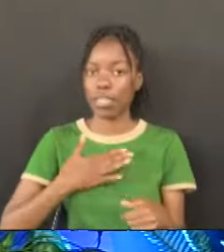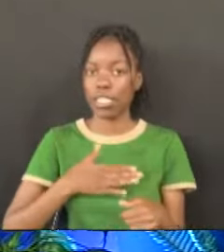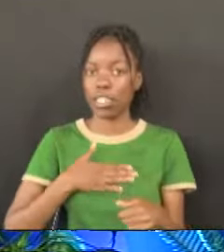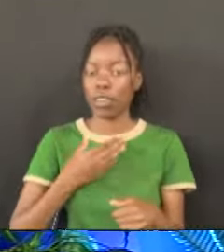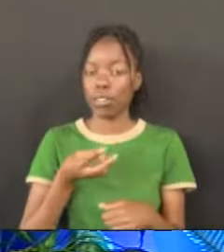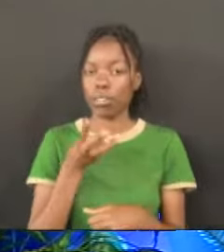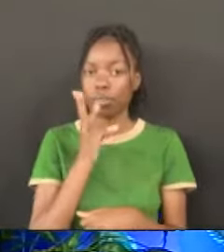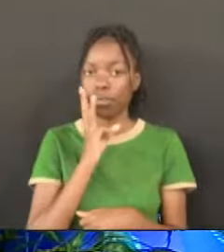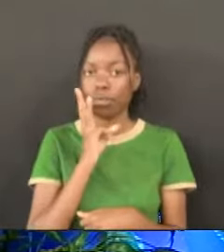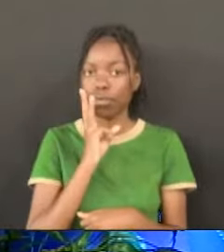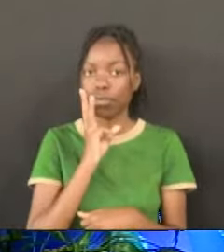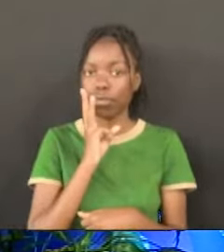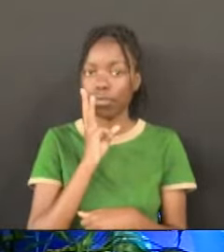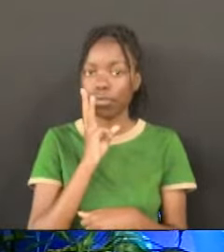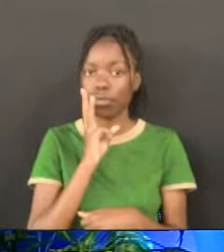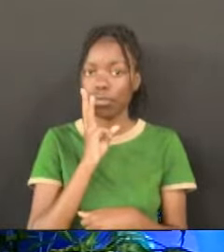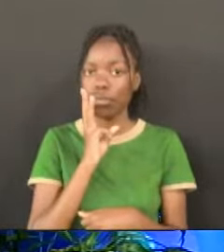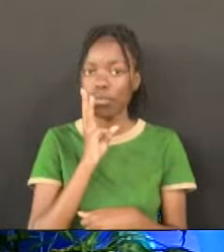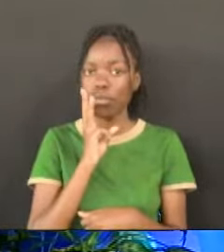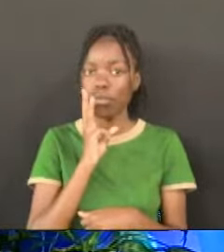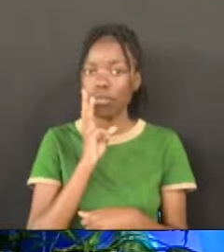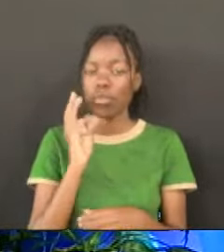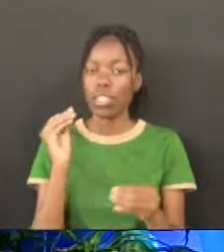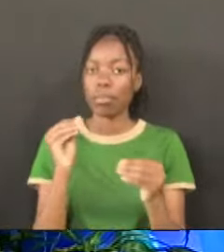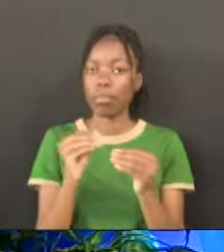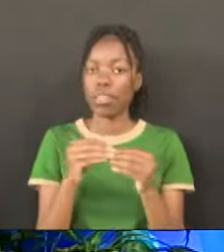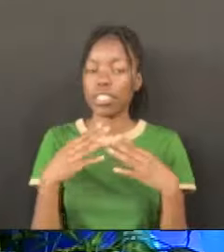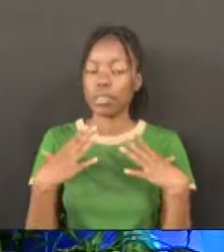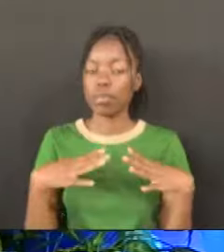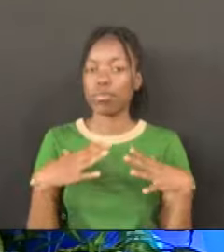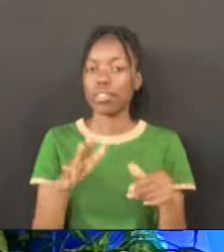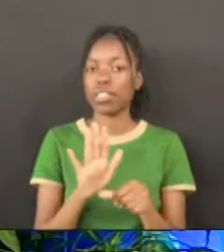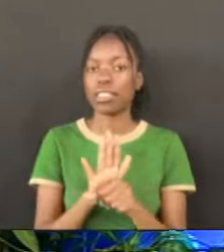sermon there, solve our problems, but save our pigs.